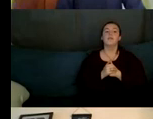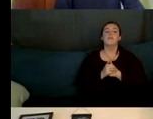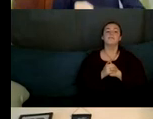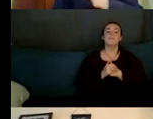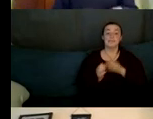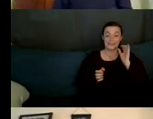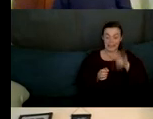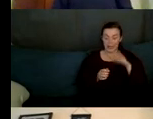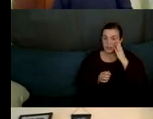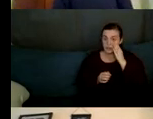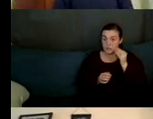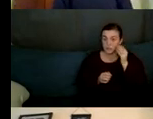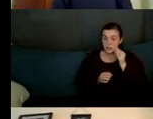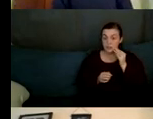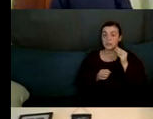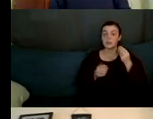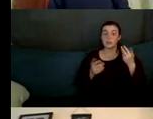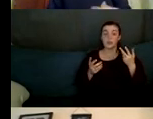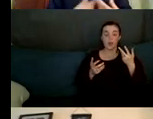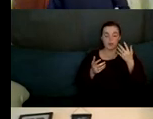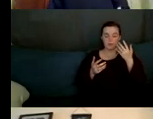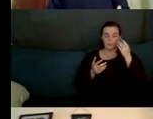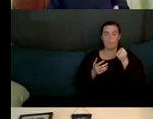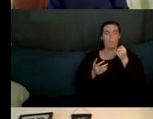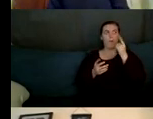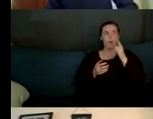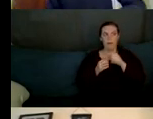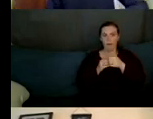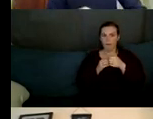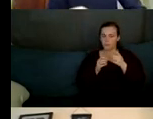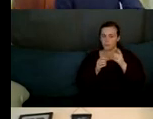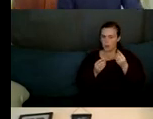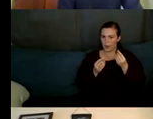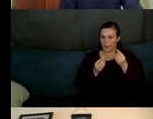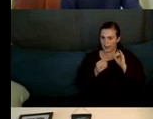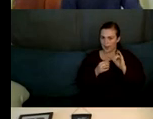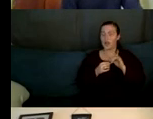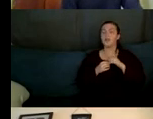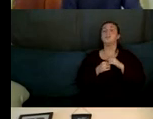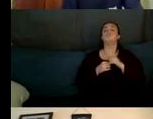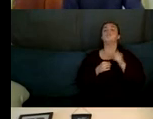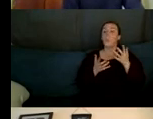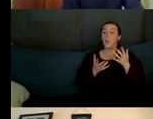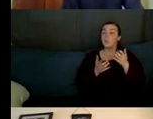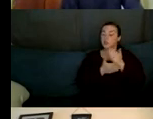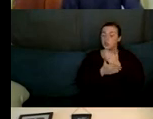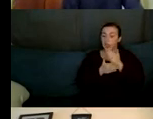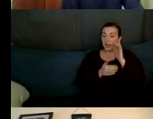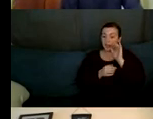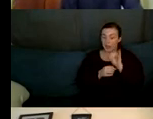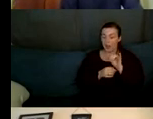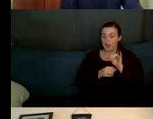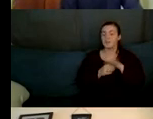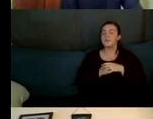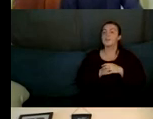experience of figuring out how to do that is what I want to share with you, so that people don't, if they want to do that, they don't have to